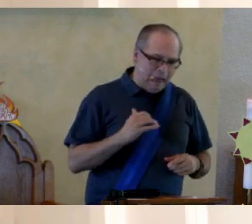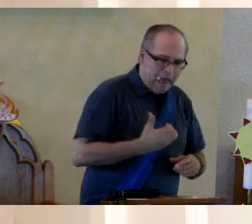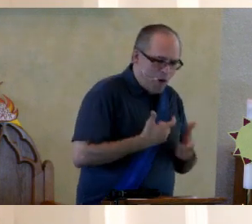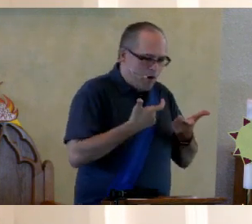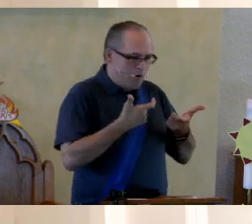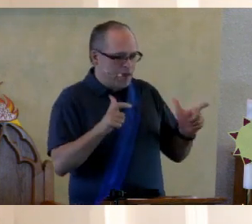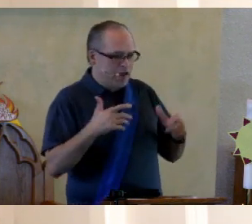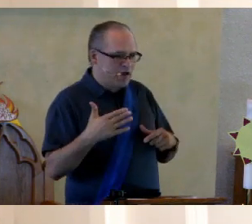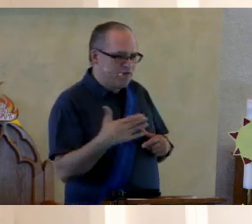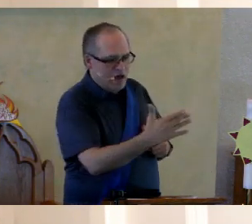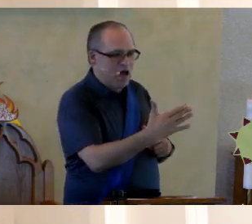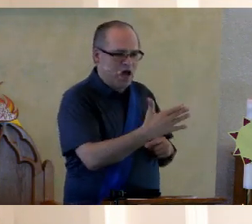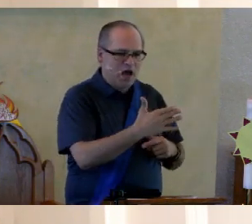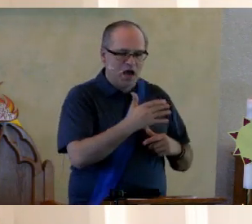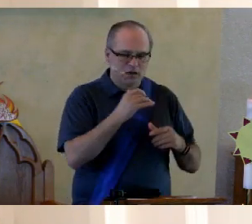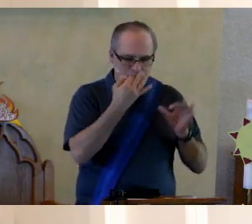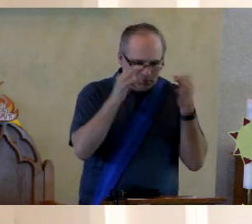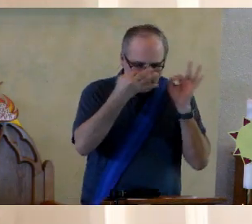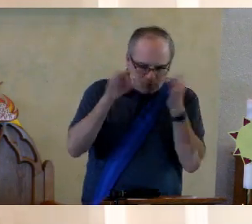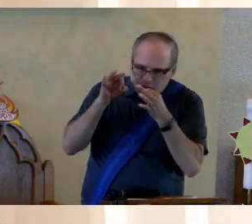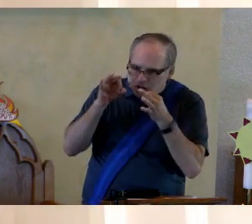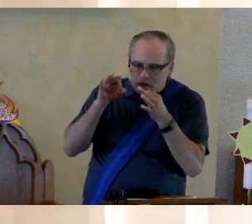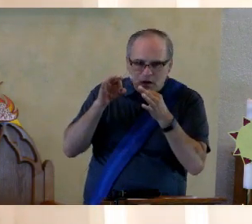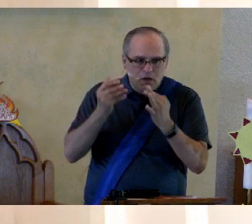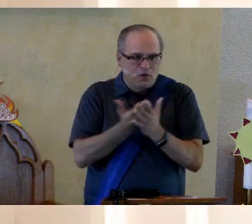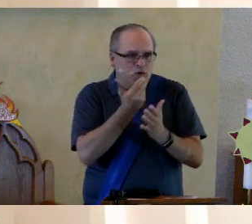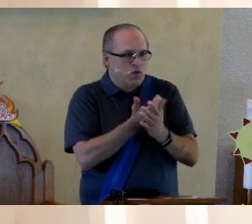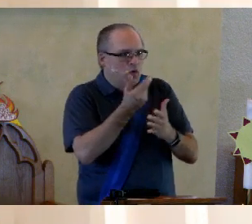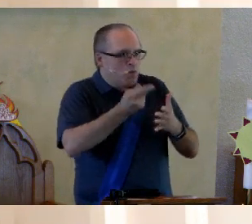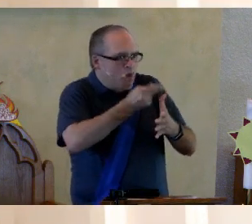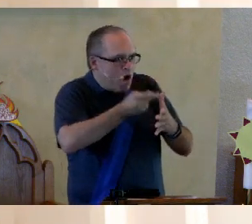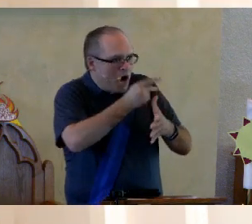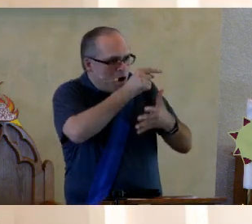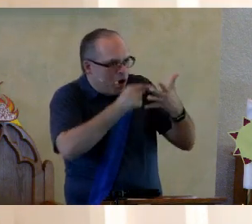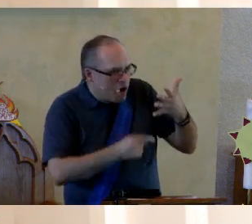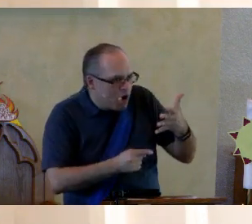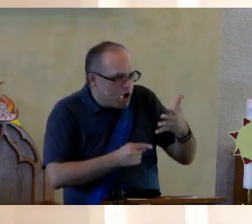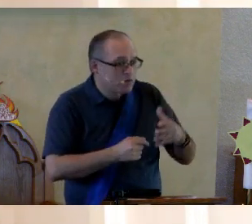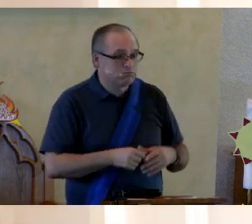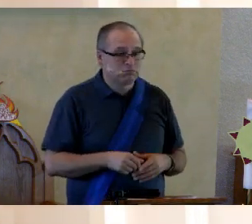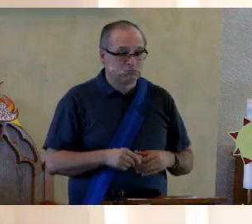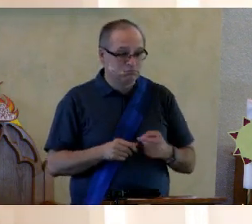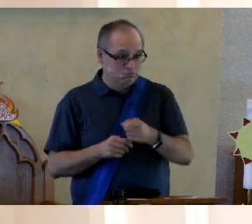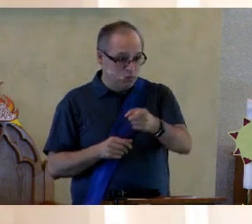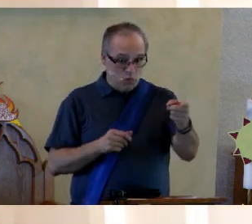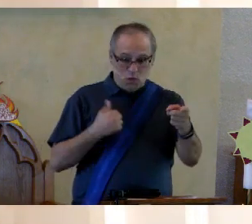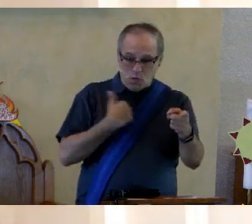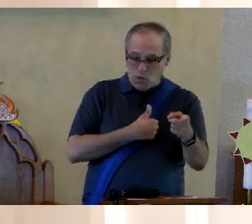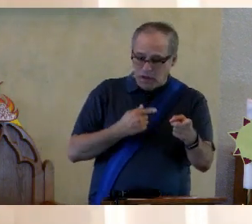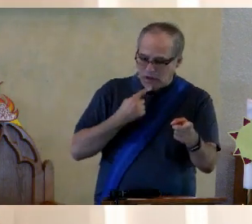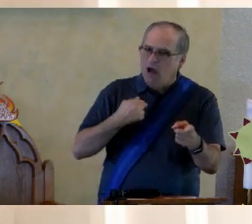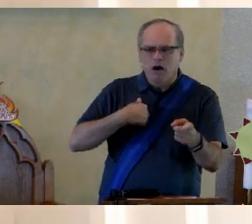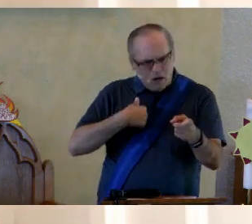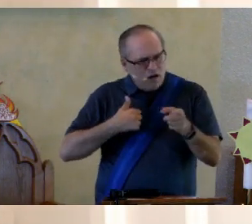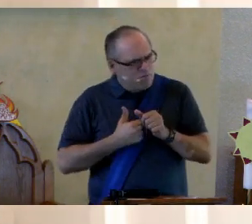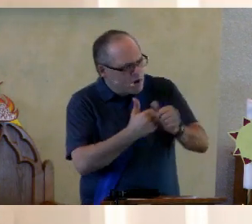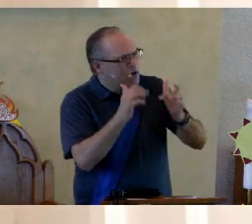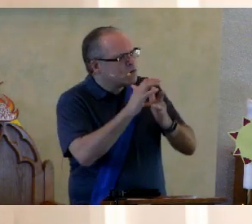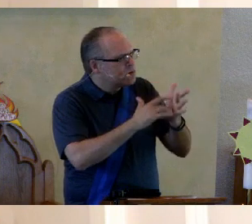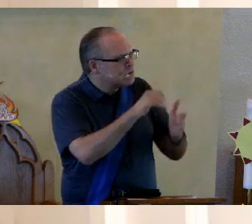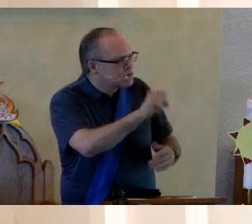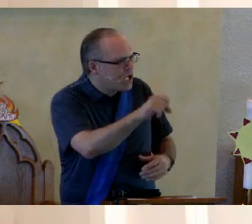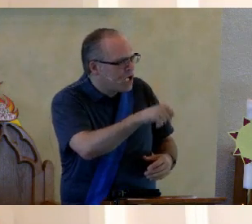and reshuffled all of our priorities. And for those of us who profess to be followers of Jesus Christ, perhaps it is